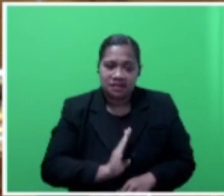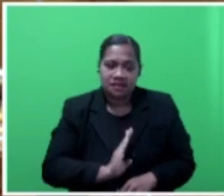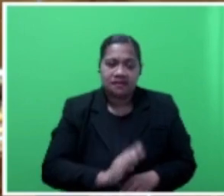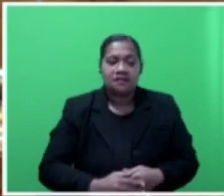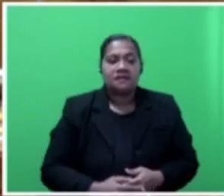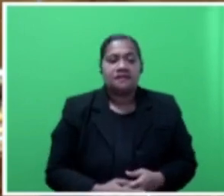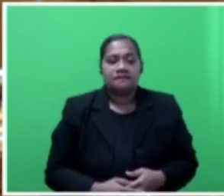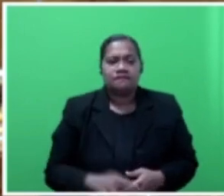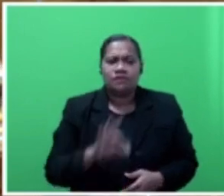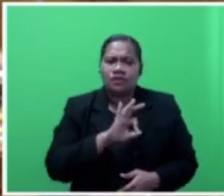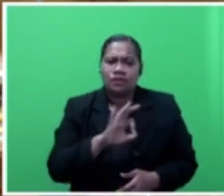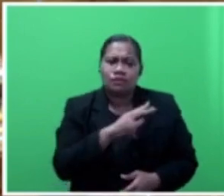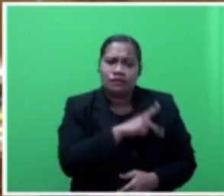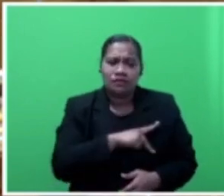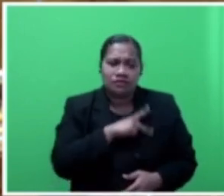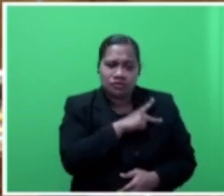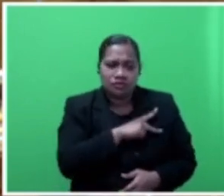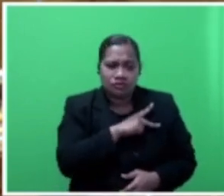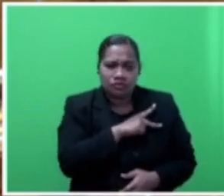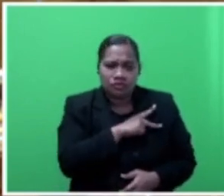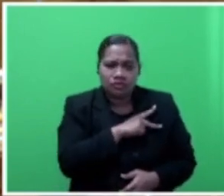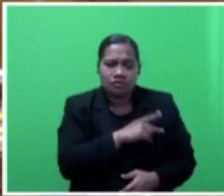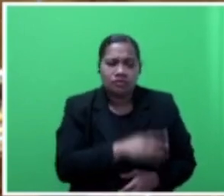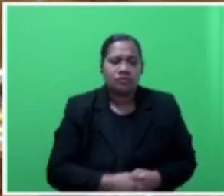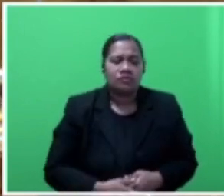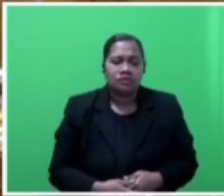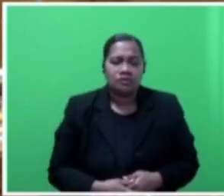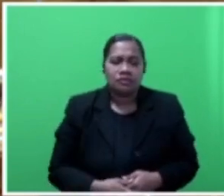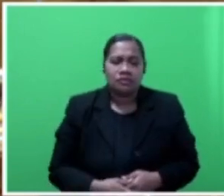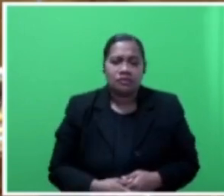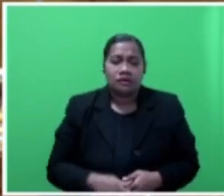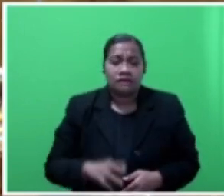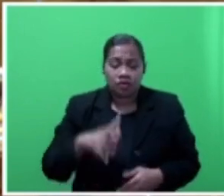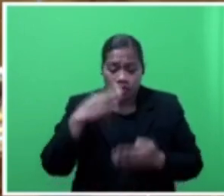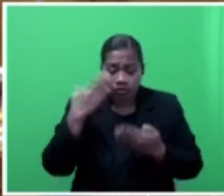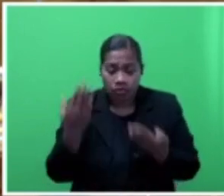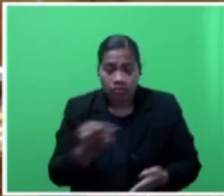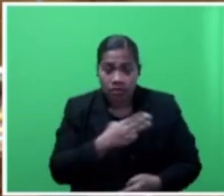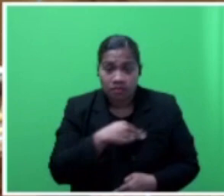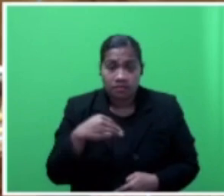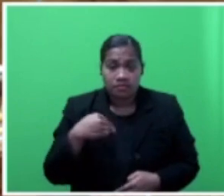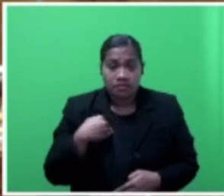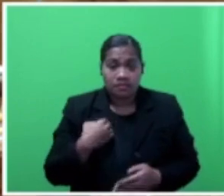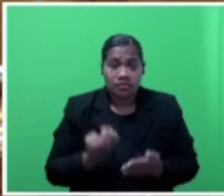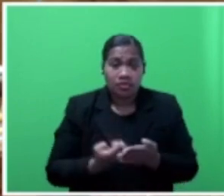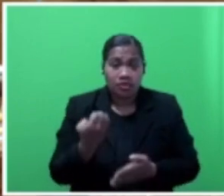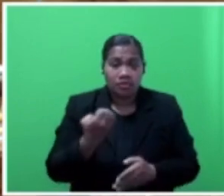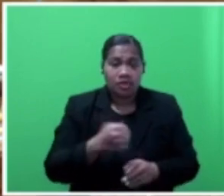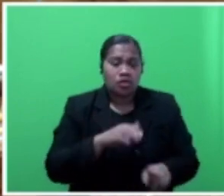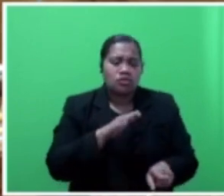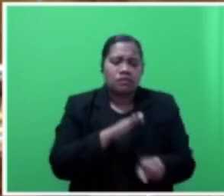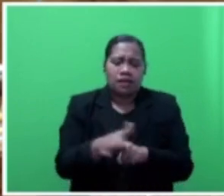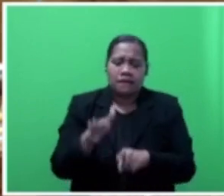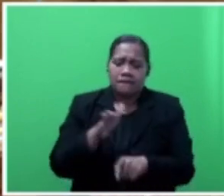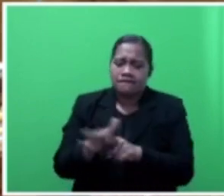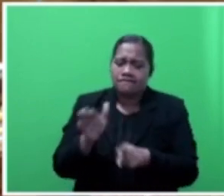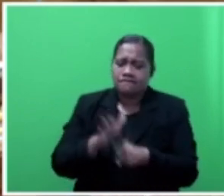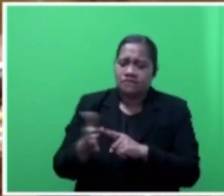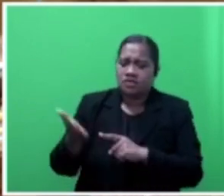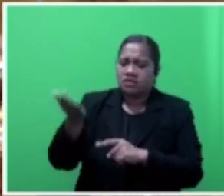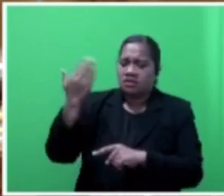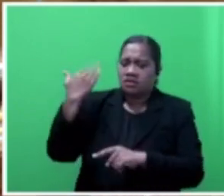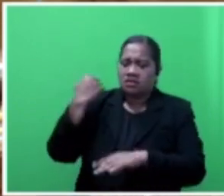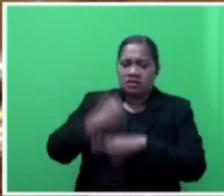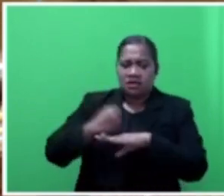and unprofessional as usual for the Honourable Minister of Economy to continuously blame previous governments when things